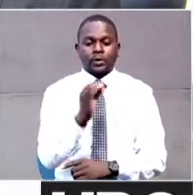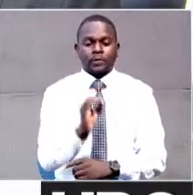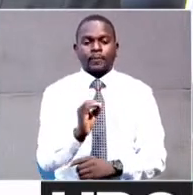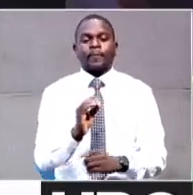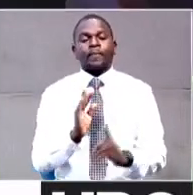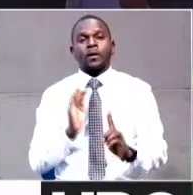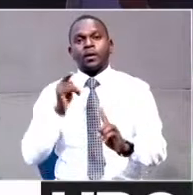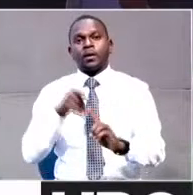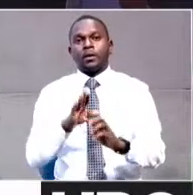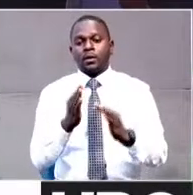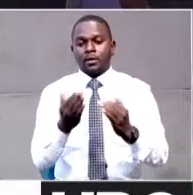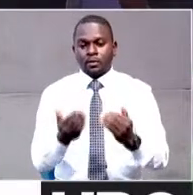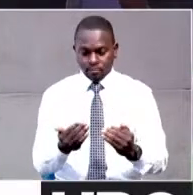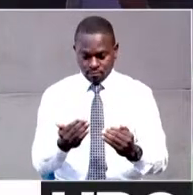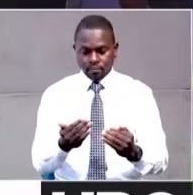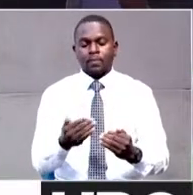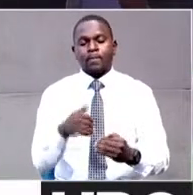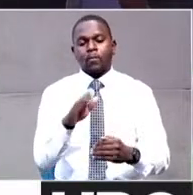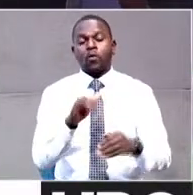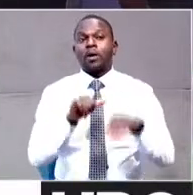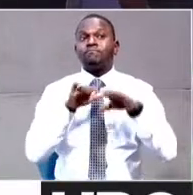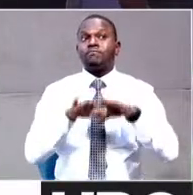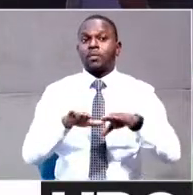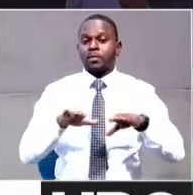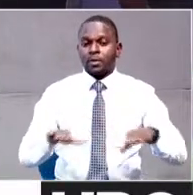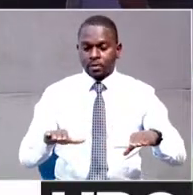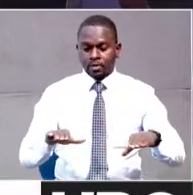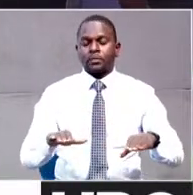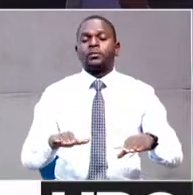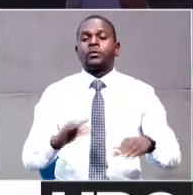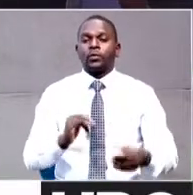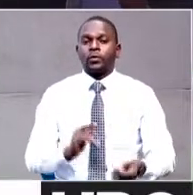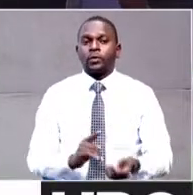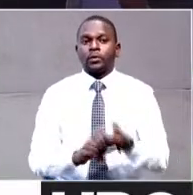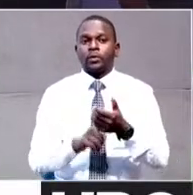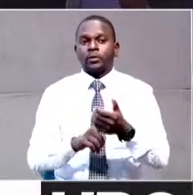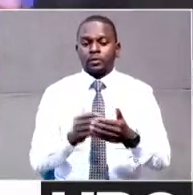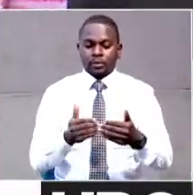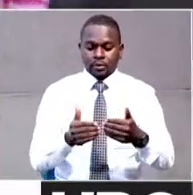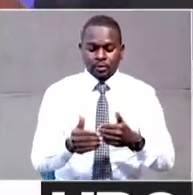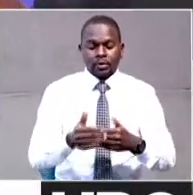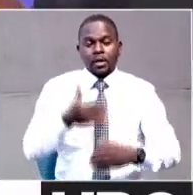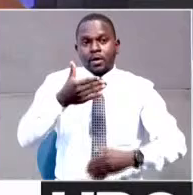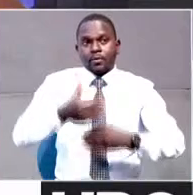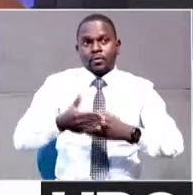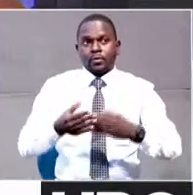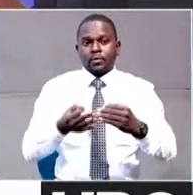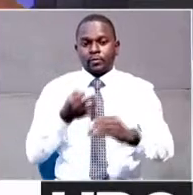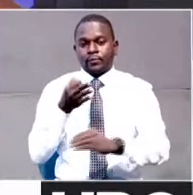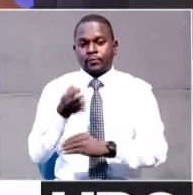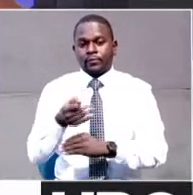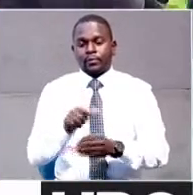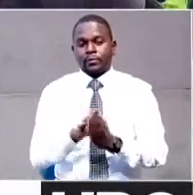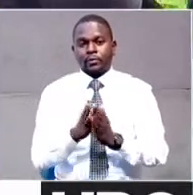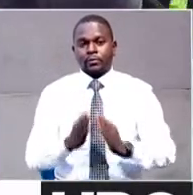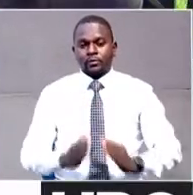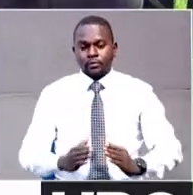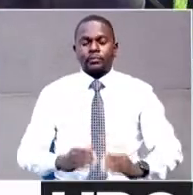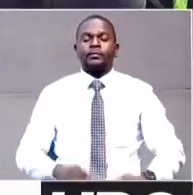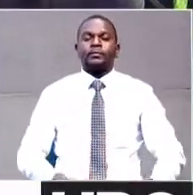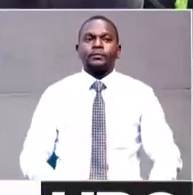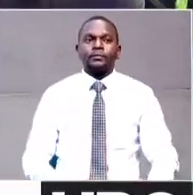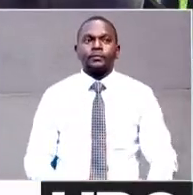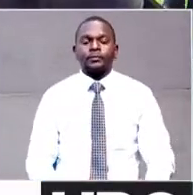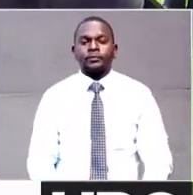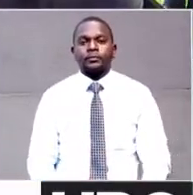target that now needs aggressive marketing and branding to achieve in the near future. Dennis Igoa for UBC